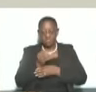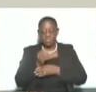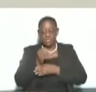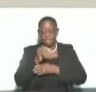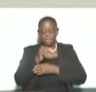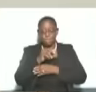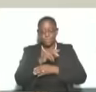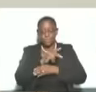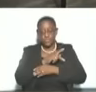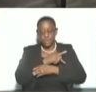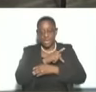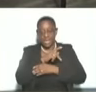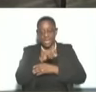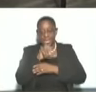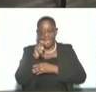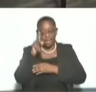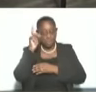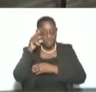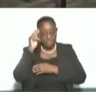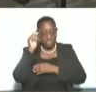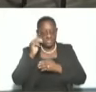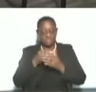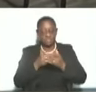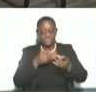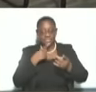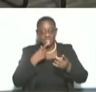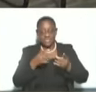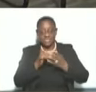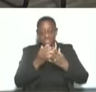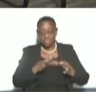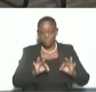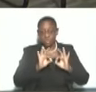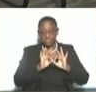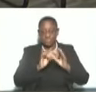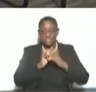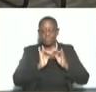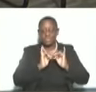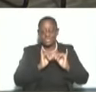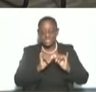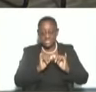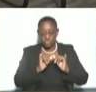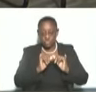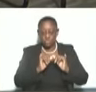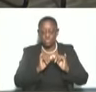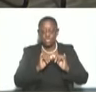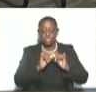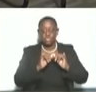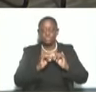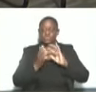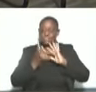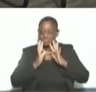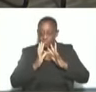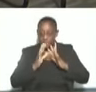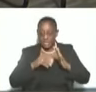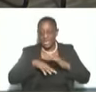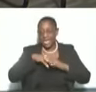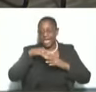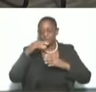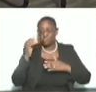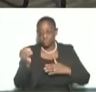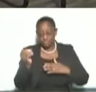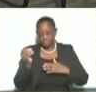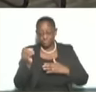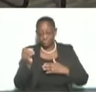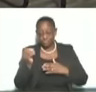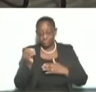Davis. I think it's so important that we continue to break the silence, to speak up, speak